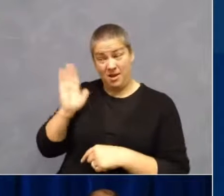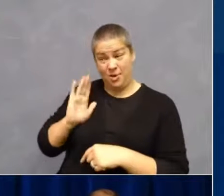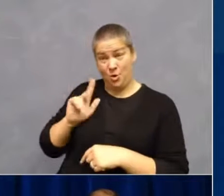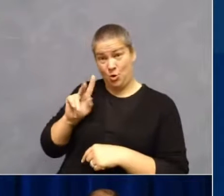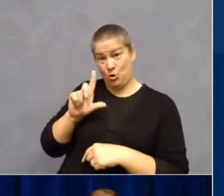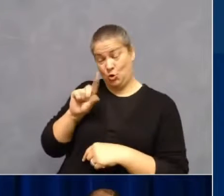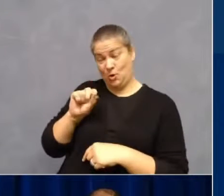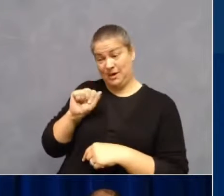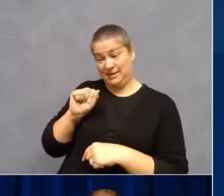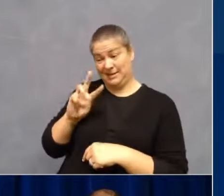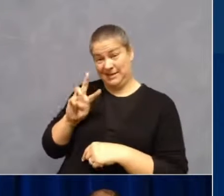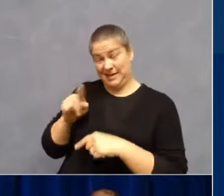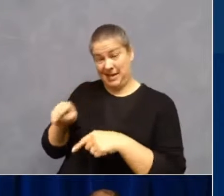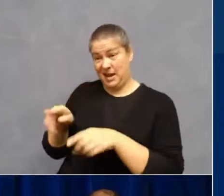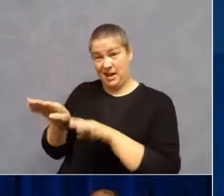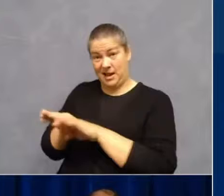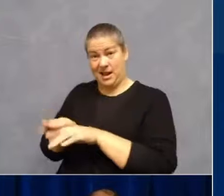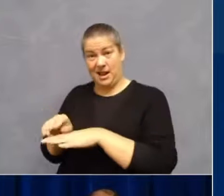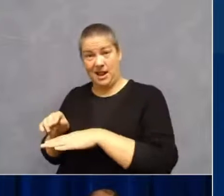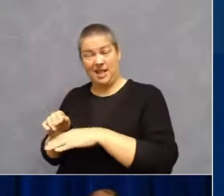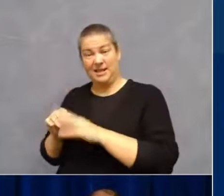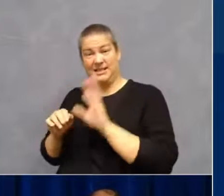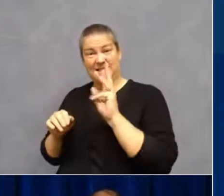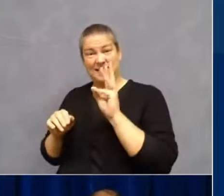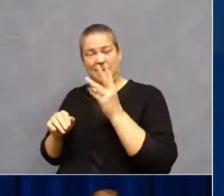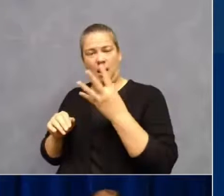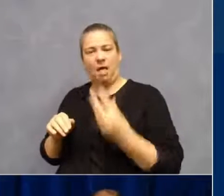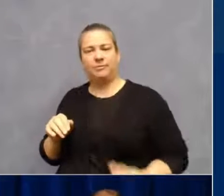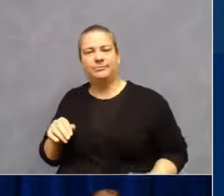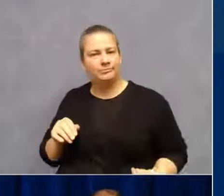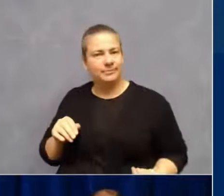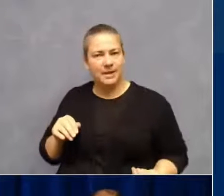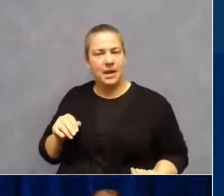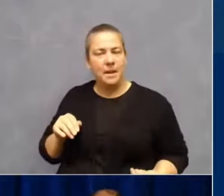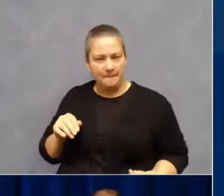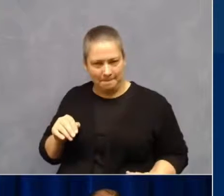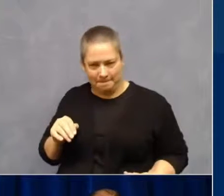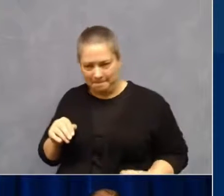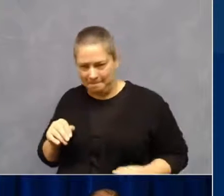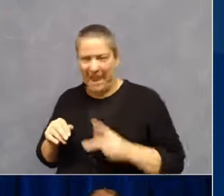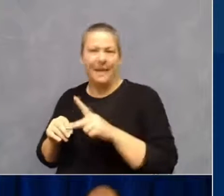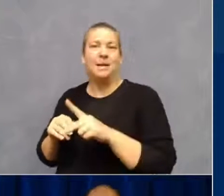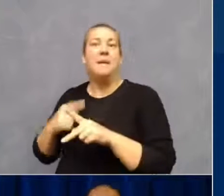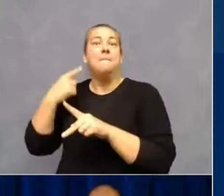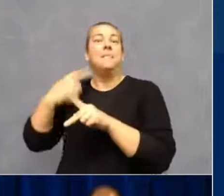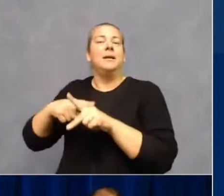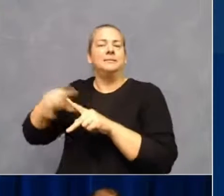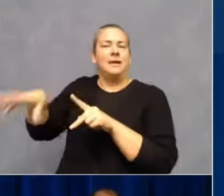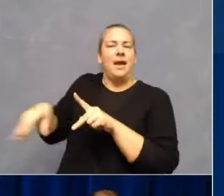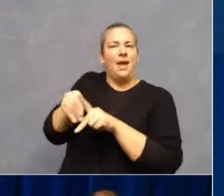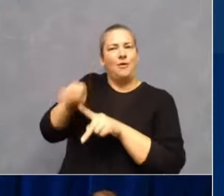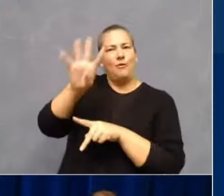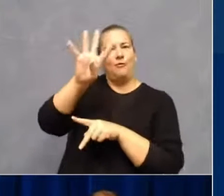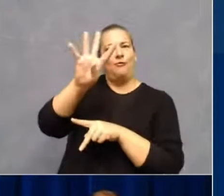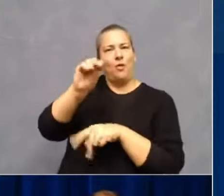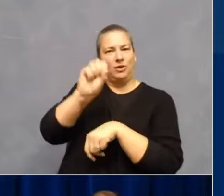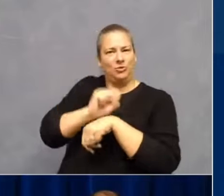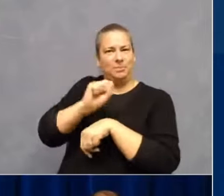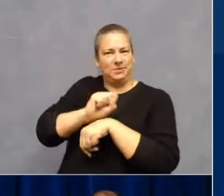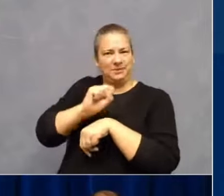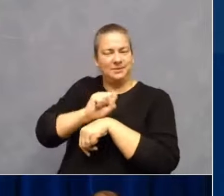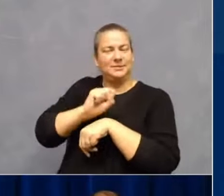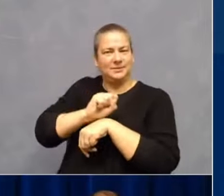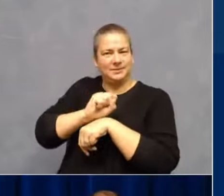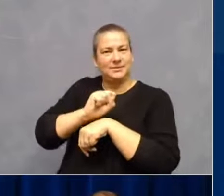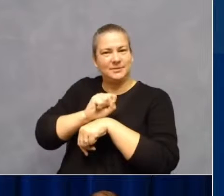2016. The company will also be creating an additional 40 jobs at this facility in the next few months.